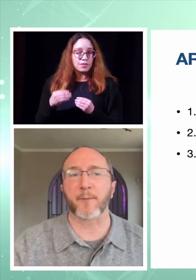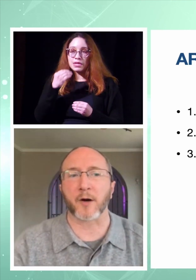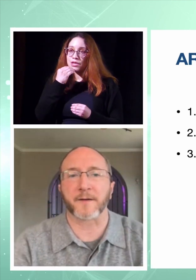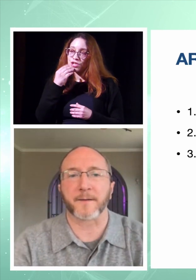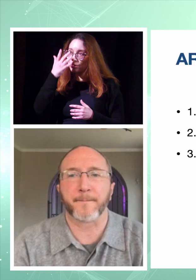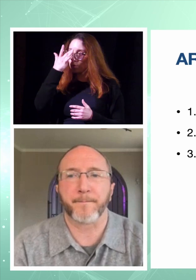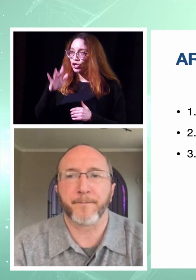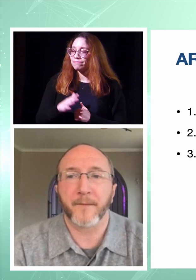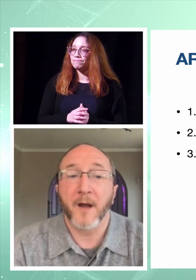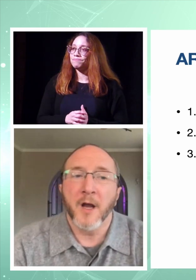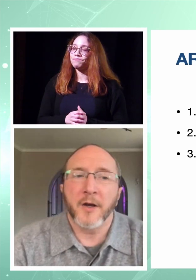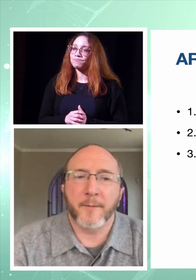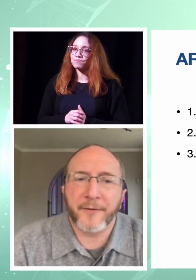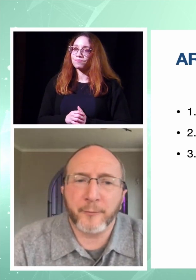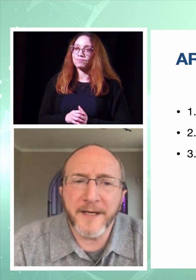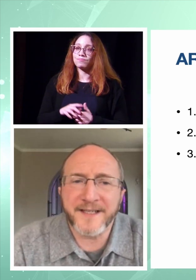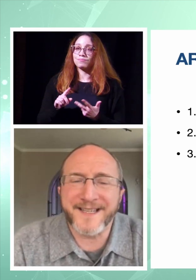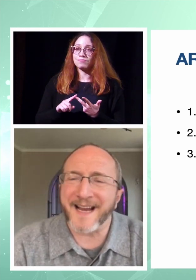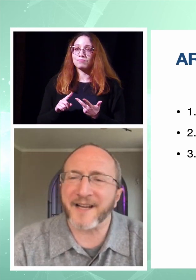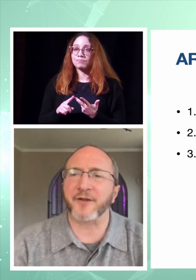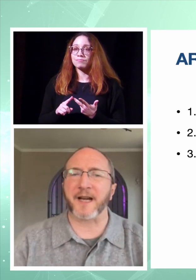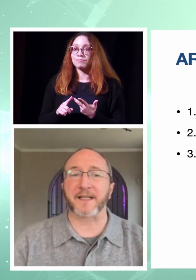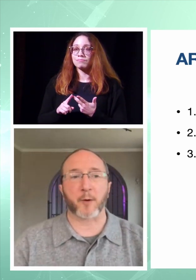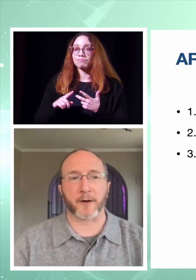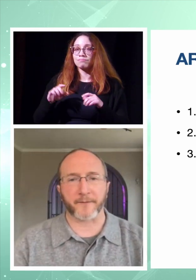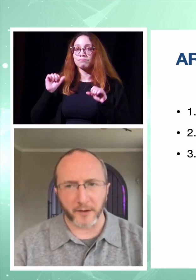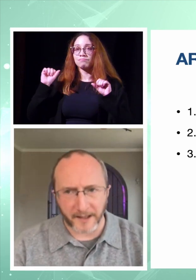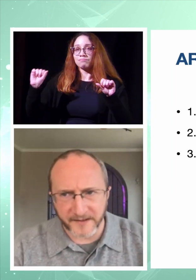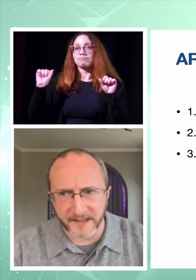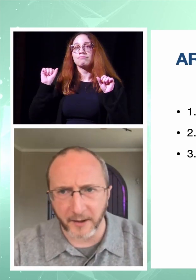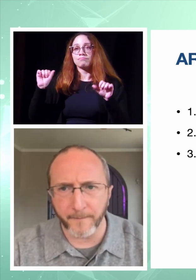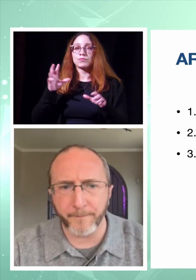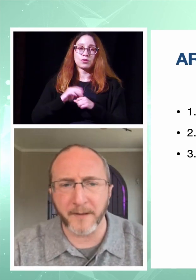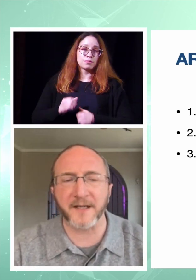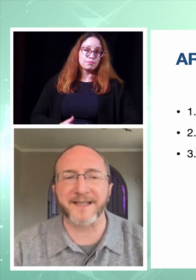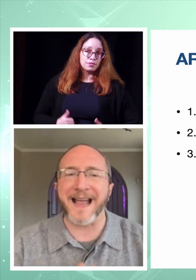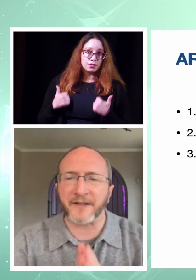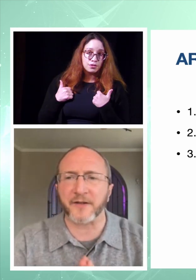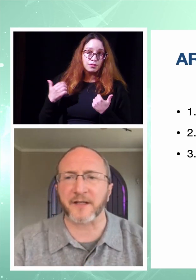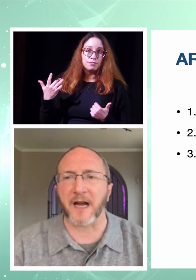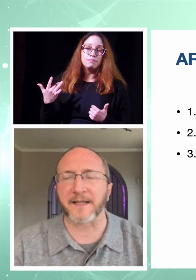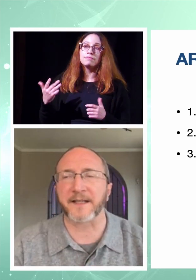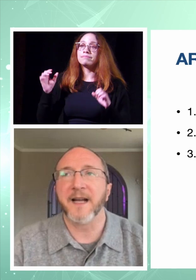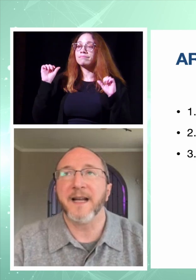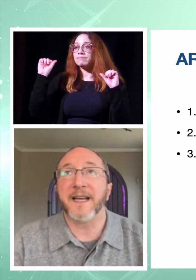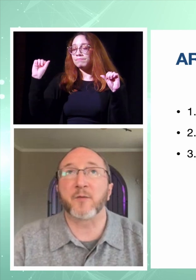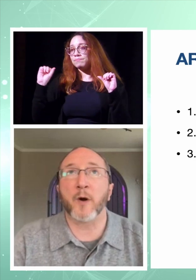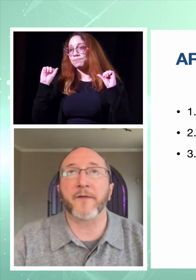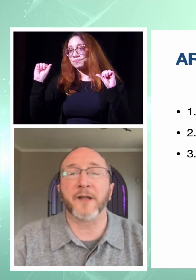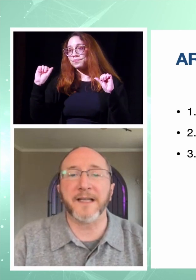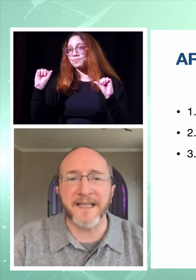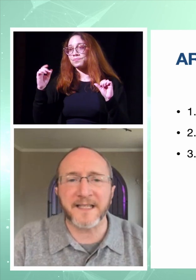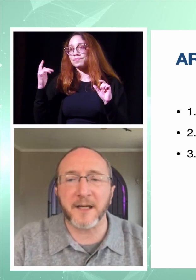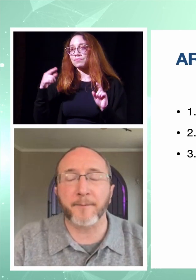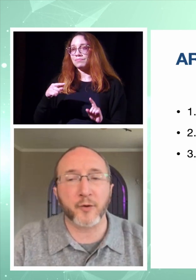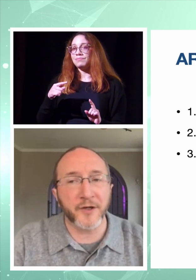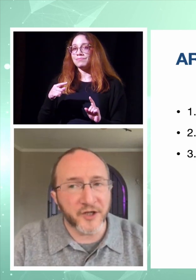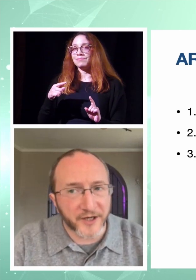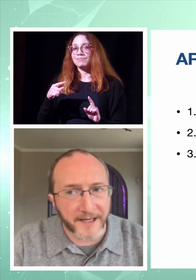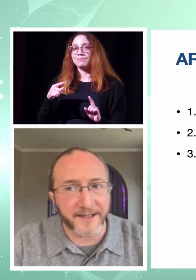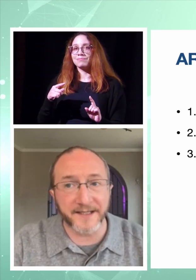eat smart. Number 3 is to exercise as part of your lifestyle because exercise is one of the